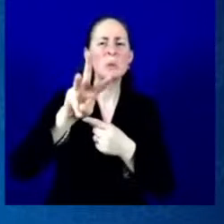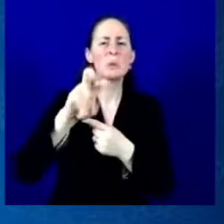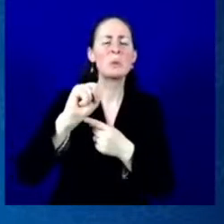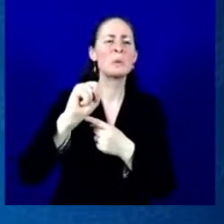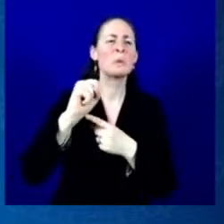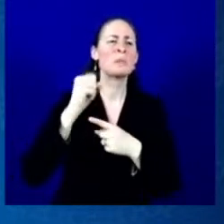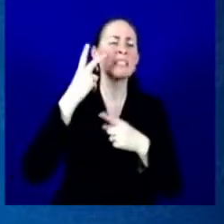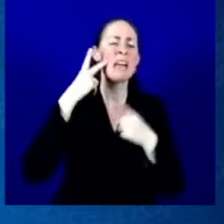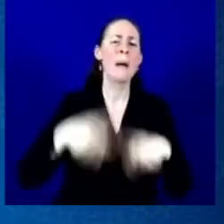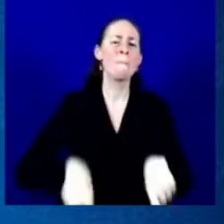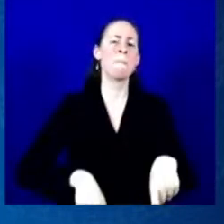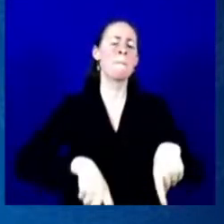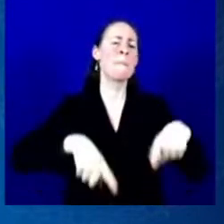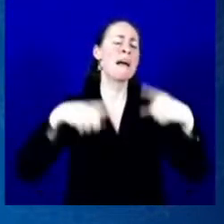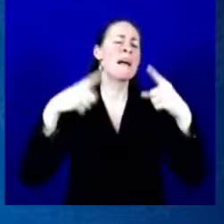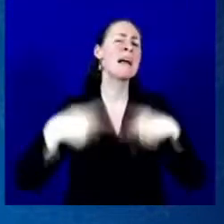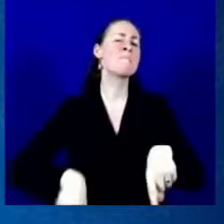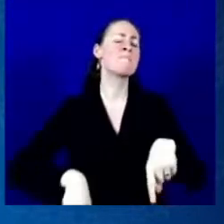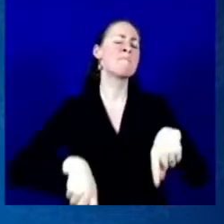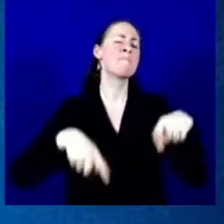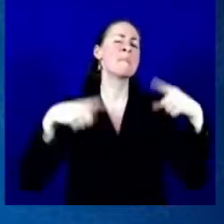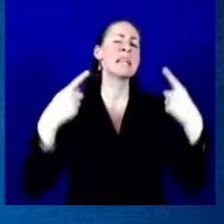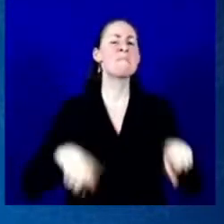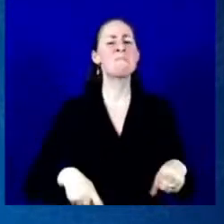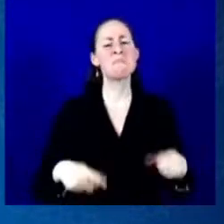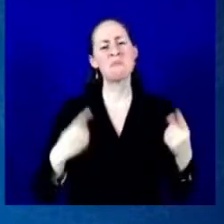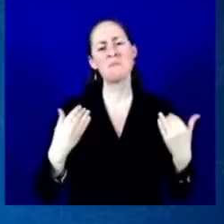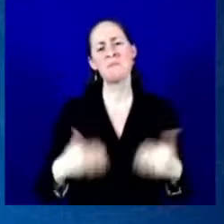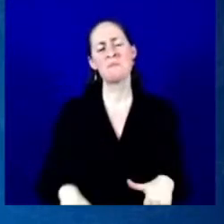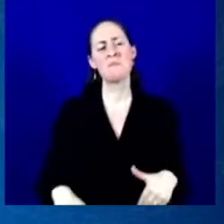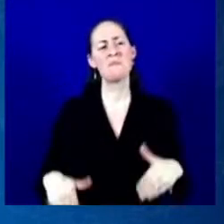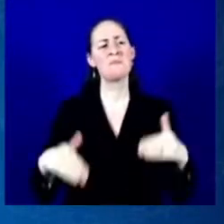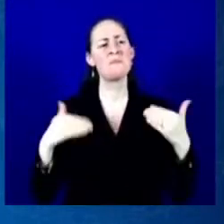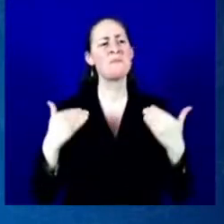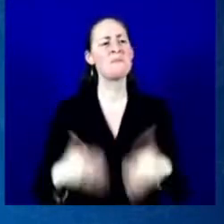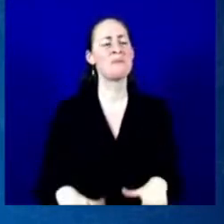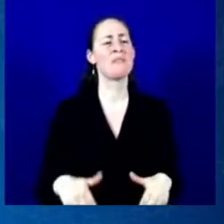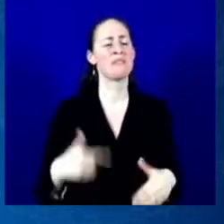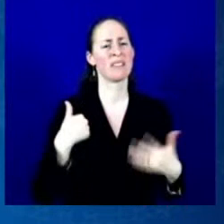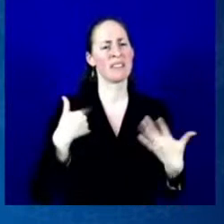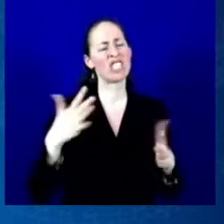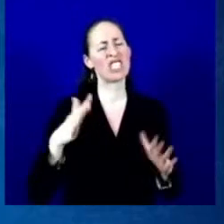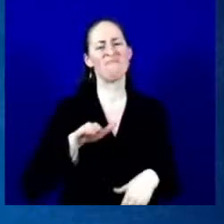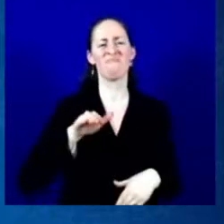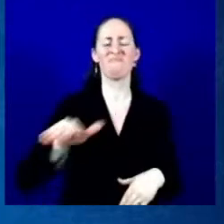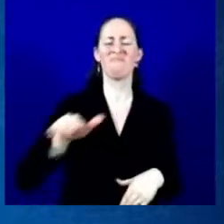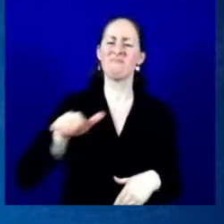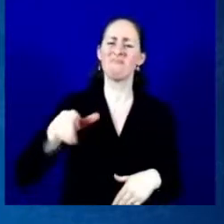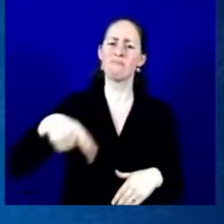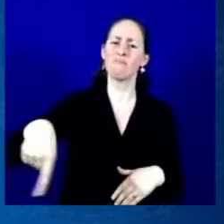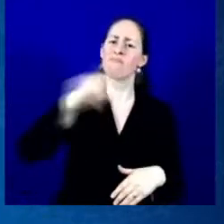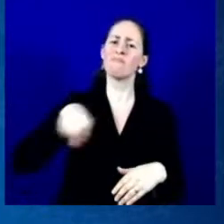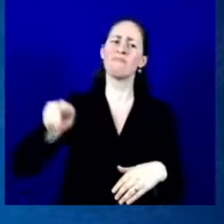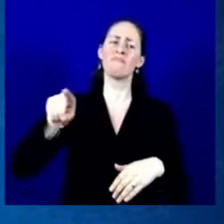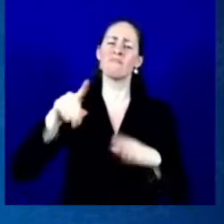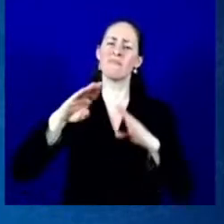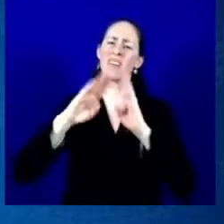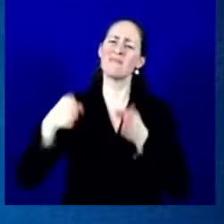long. I urge the House to do the same and send that legislation to my desk, which I will gladly, anxiously